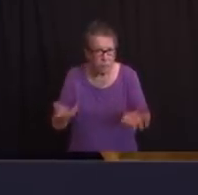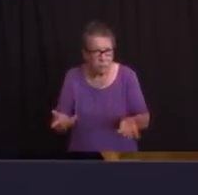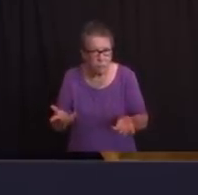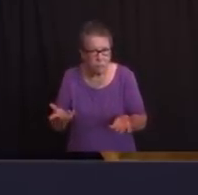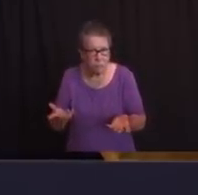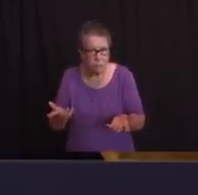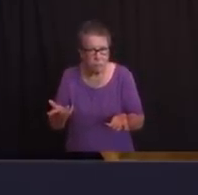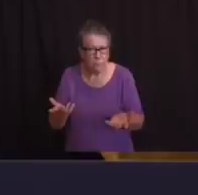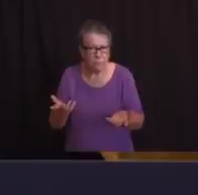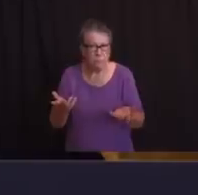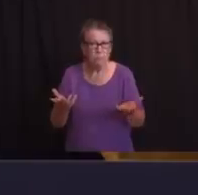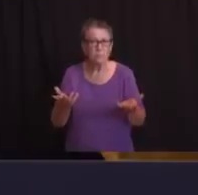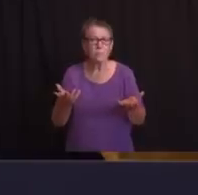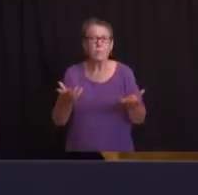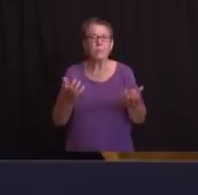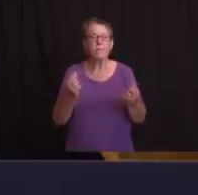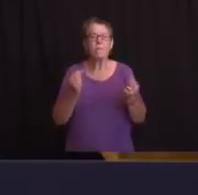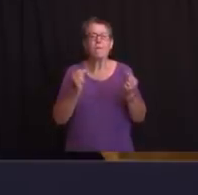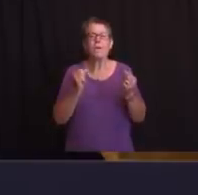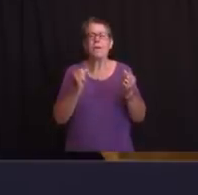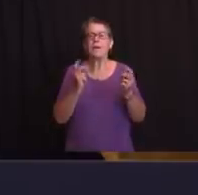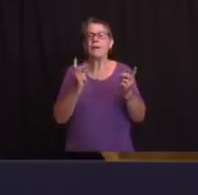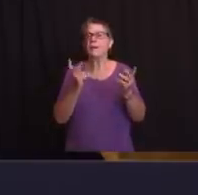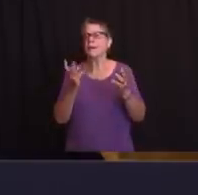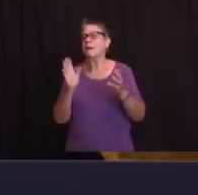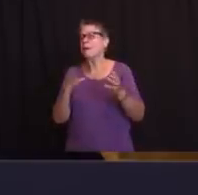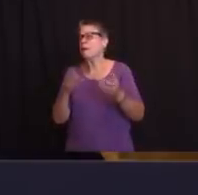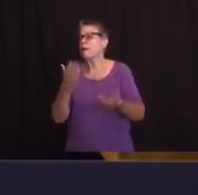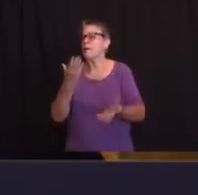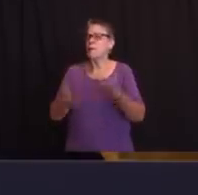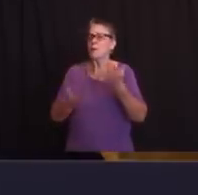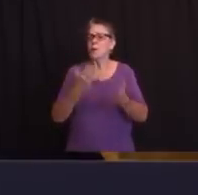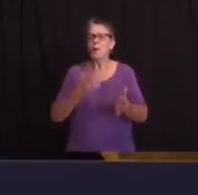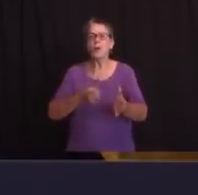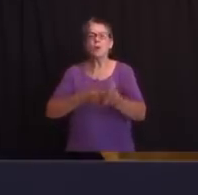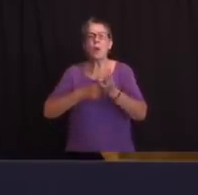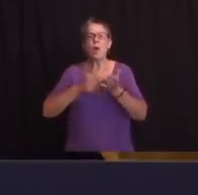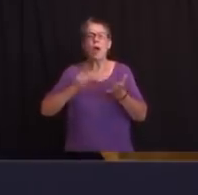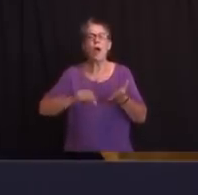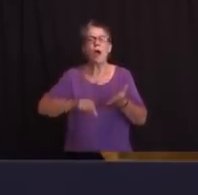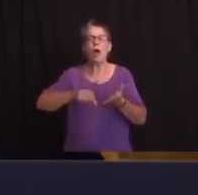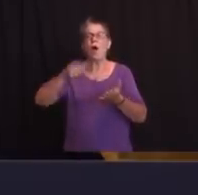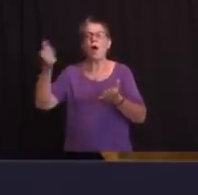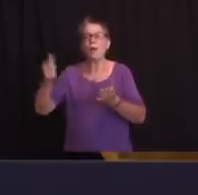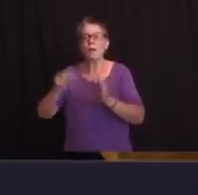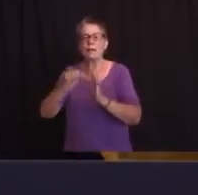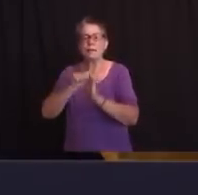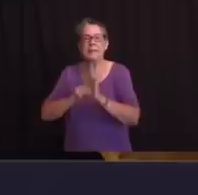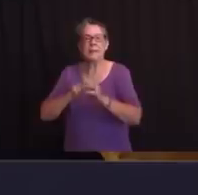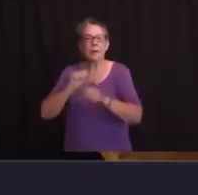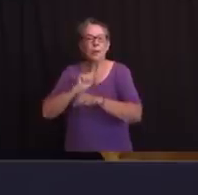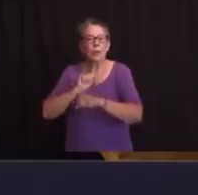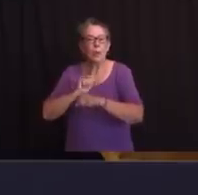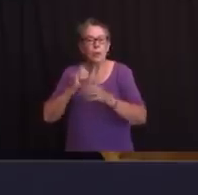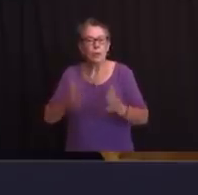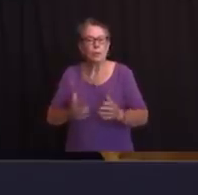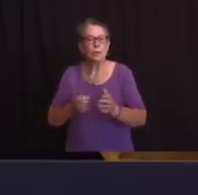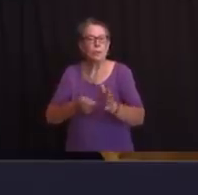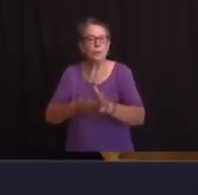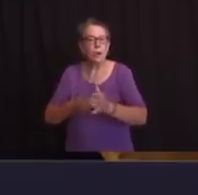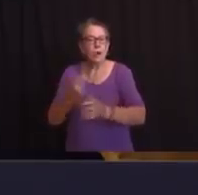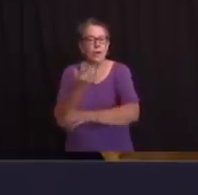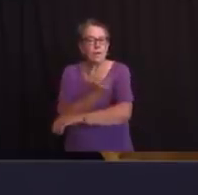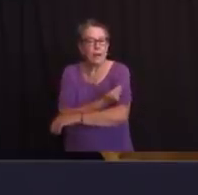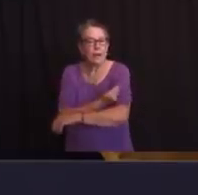With regard to requiring other state workers to get vaccinated and or tested as well, how are those negotiations